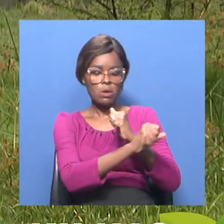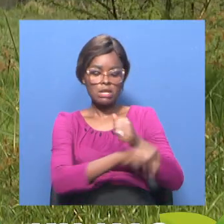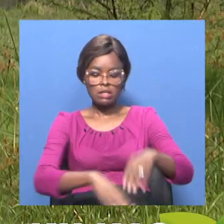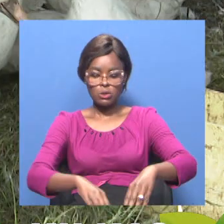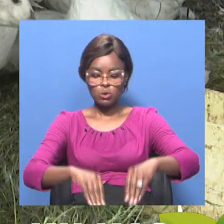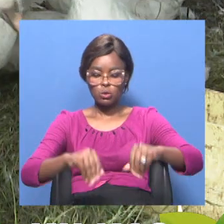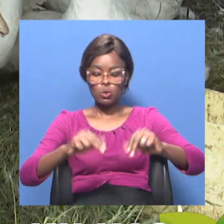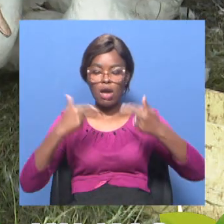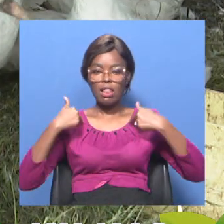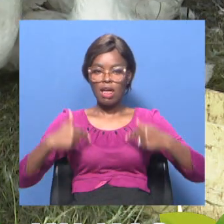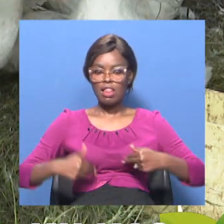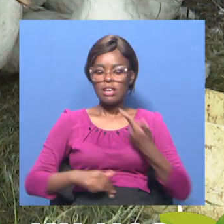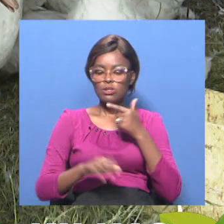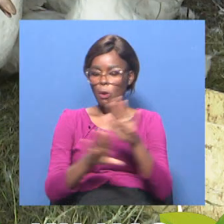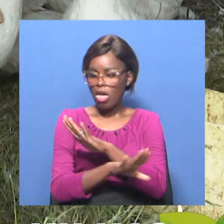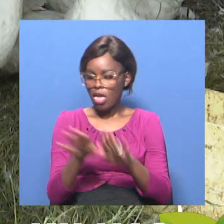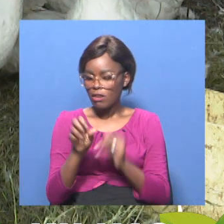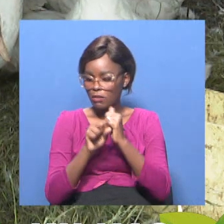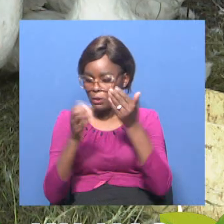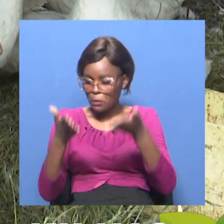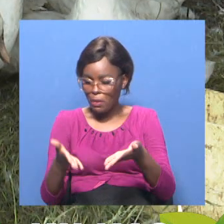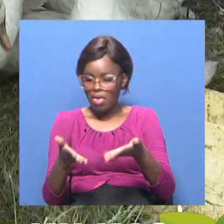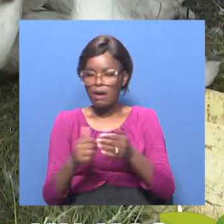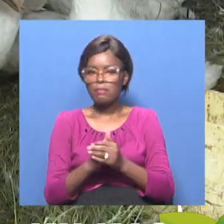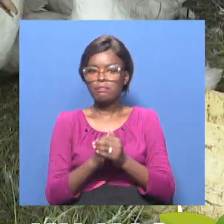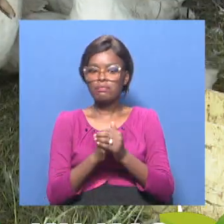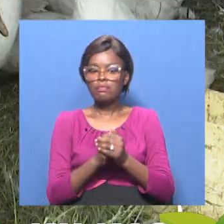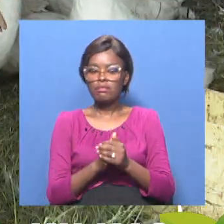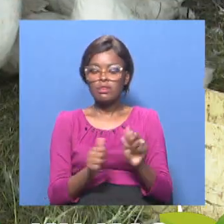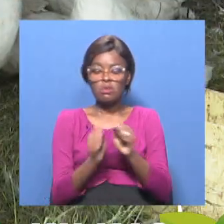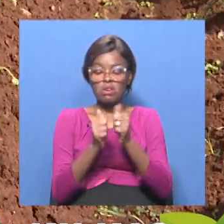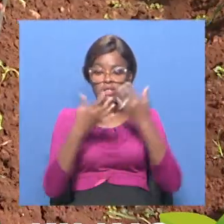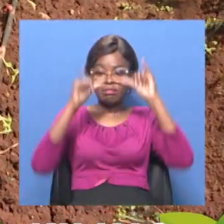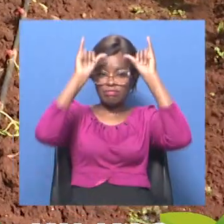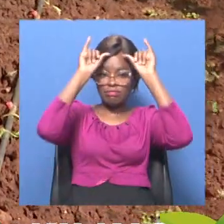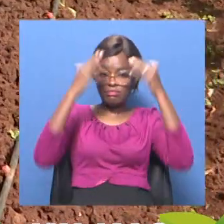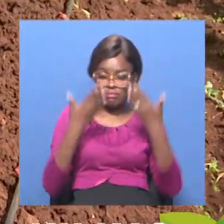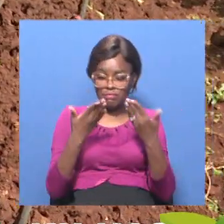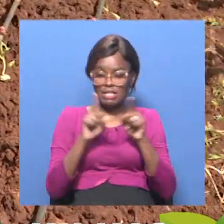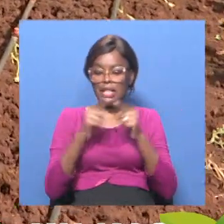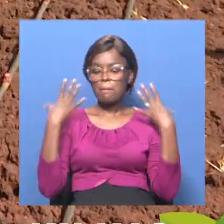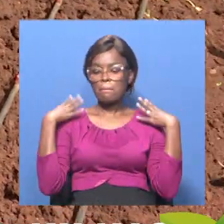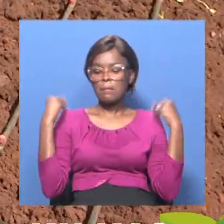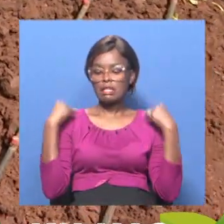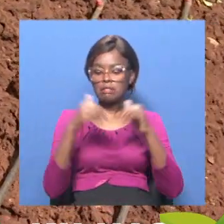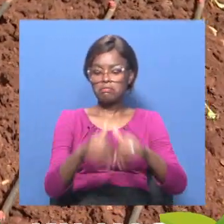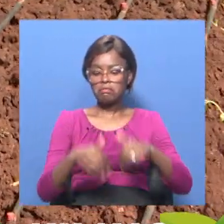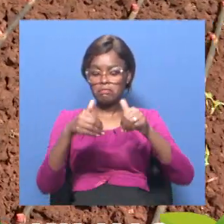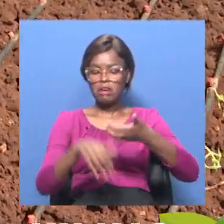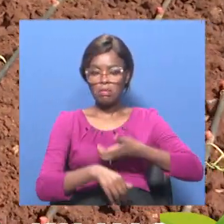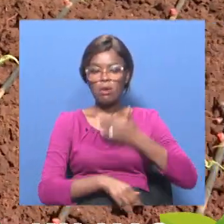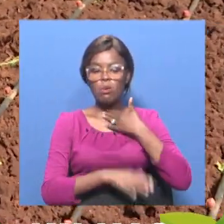health. So everything we do here above ground with livestock and our farming practices, we